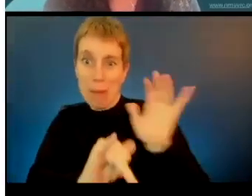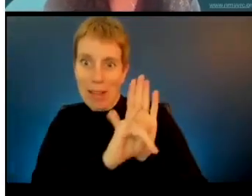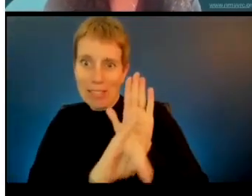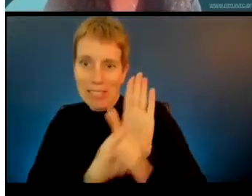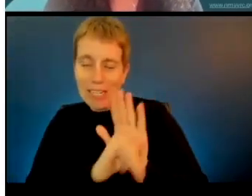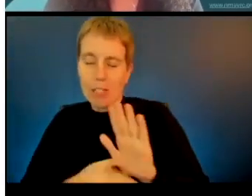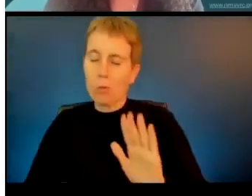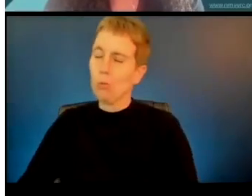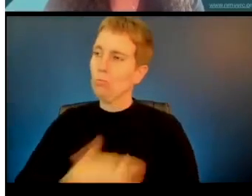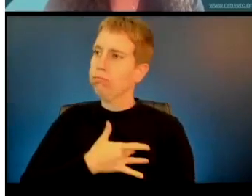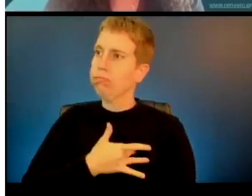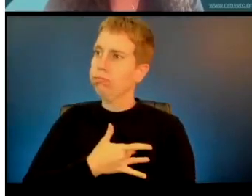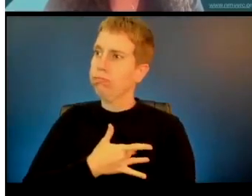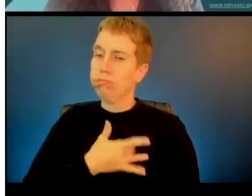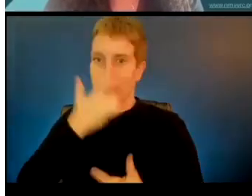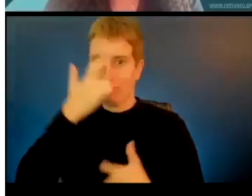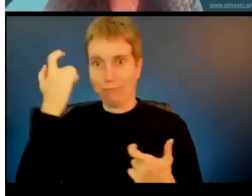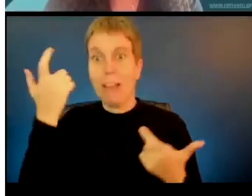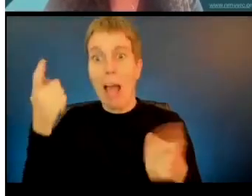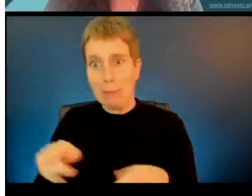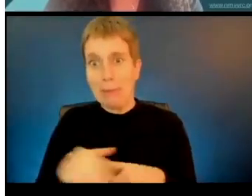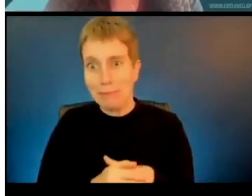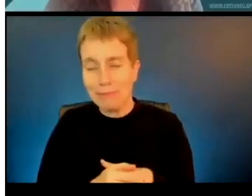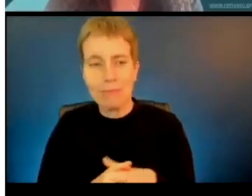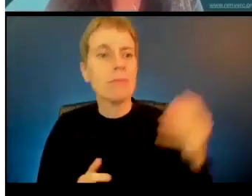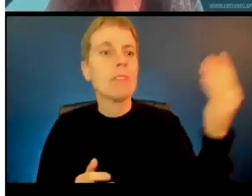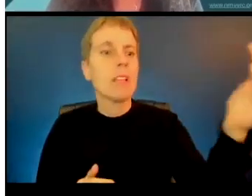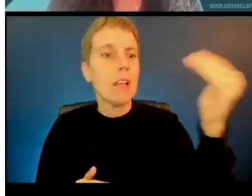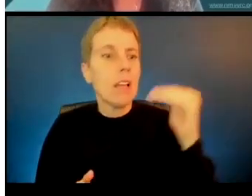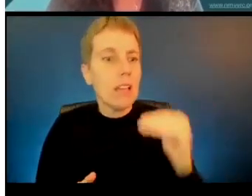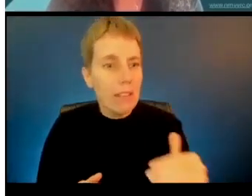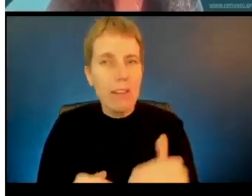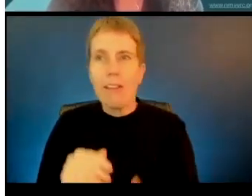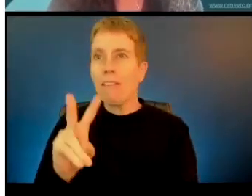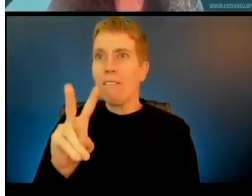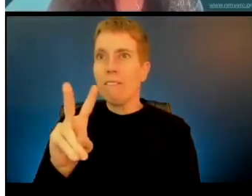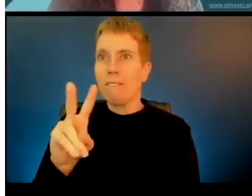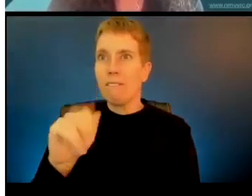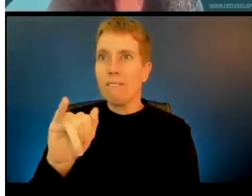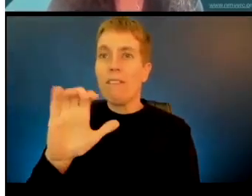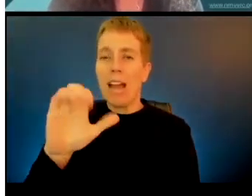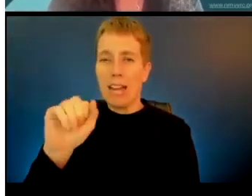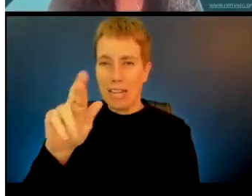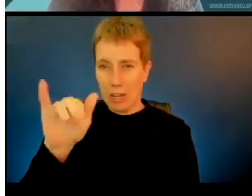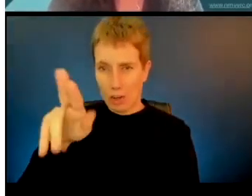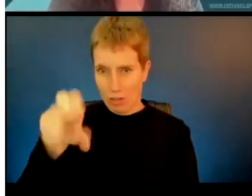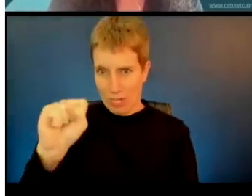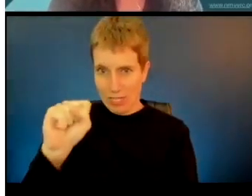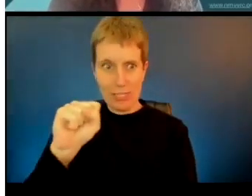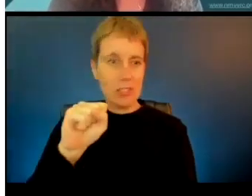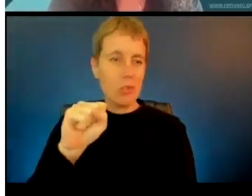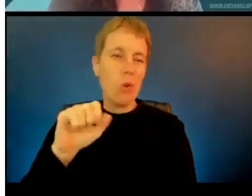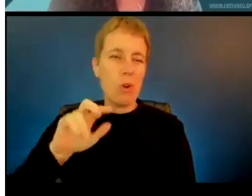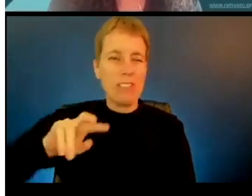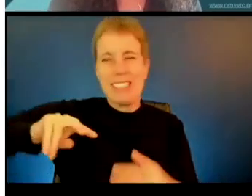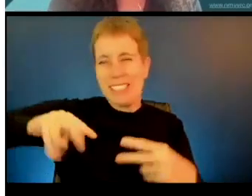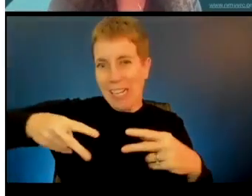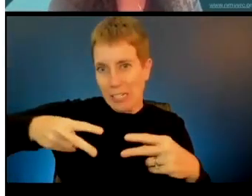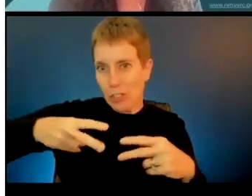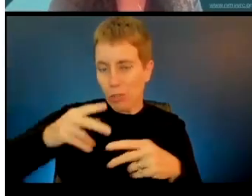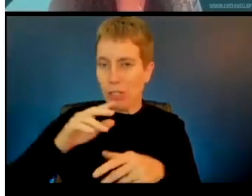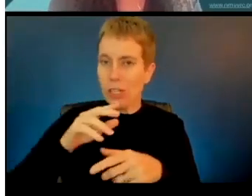And then we have vicarious or secondary trauma, which is the indirect trauma that can occur when you're exposed to difficult or